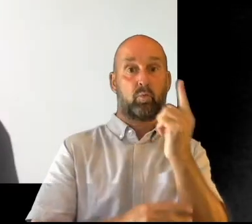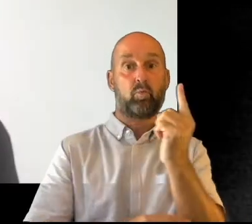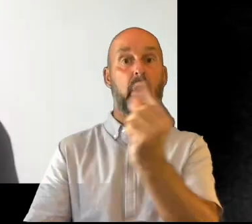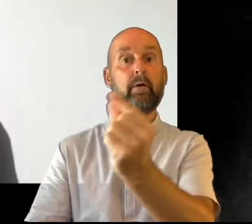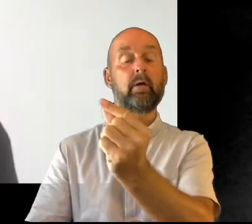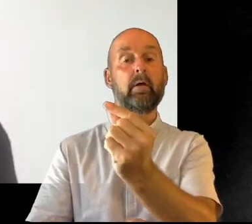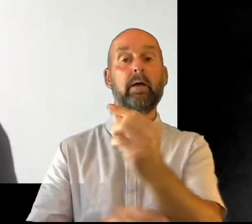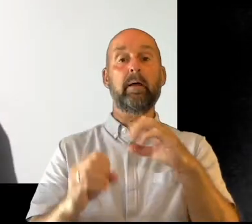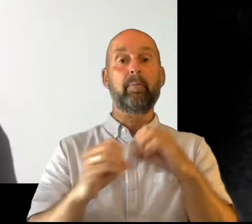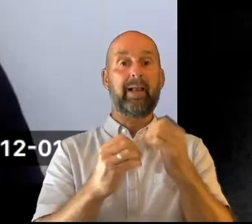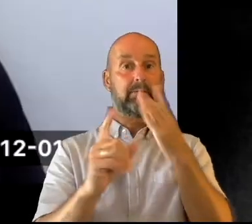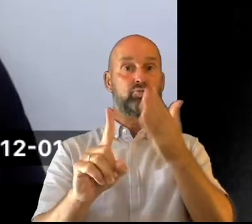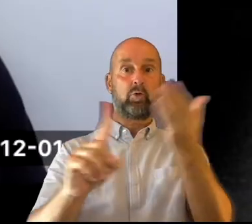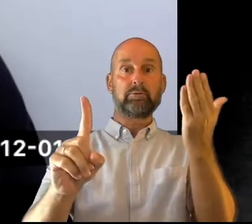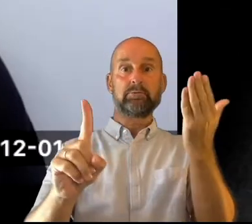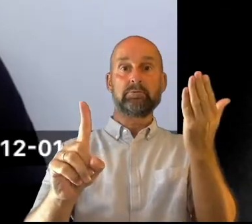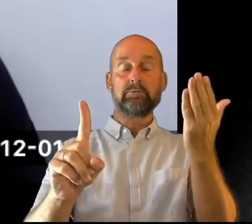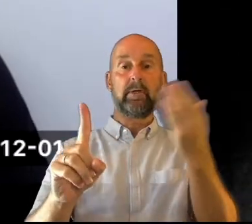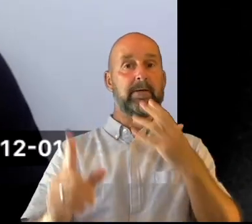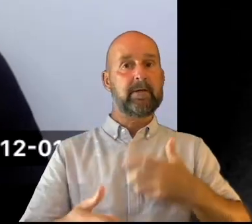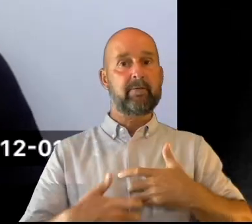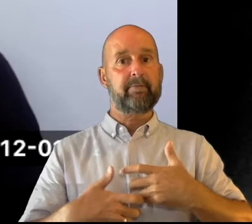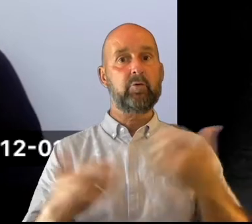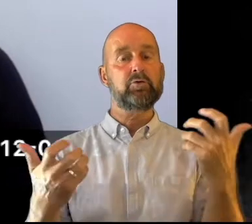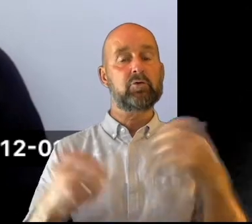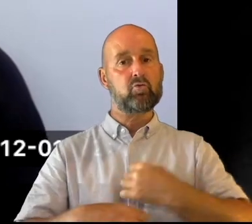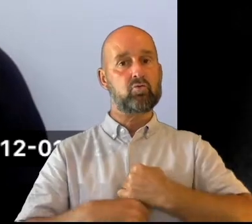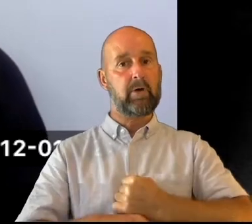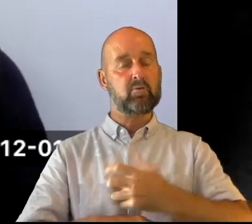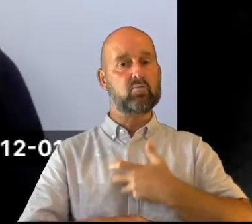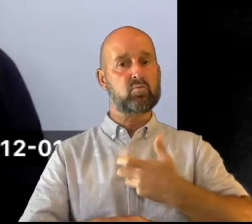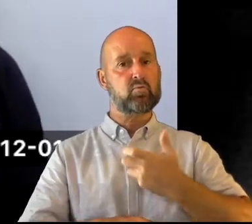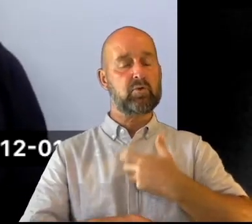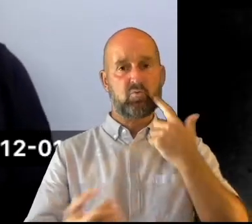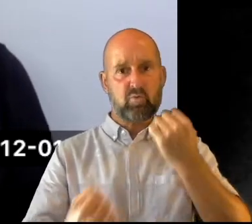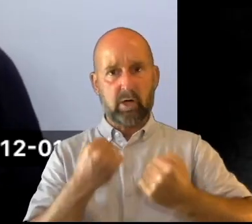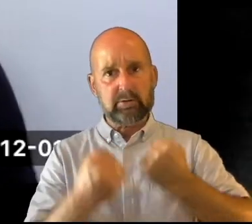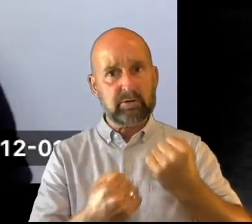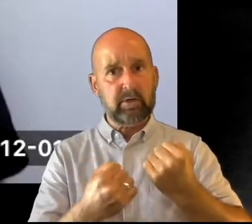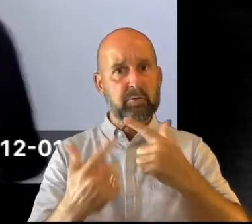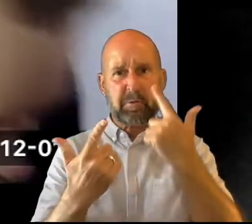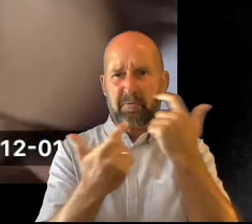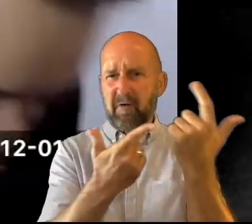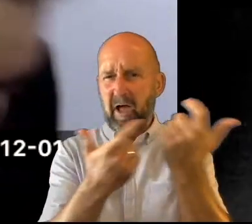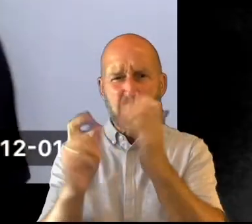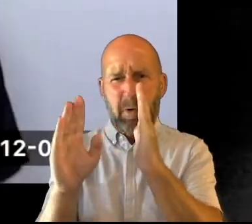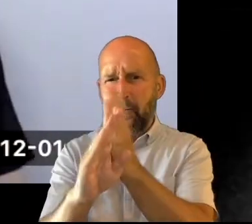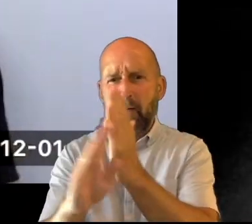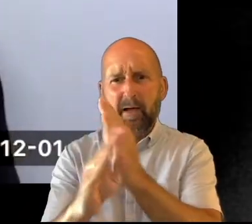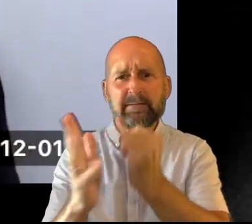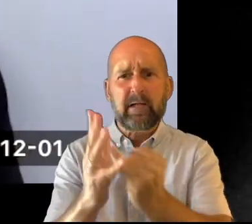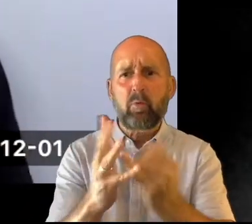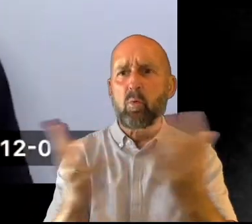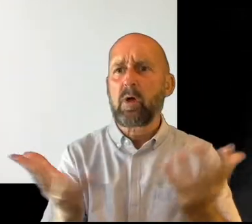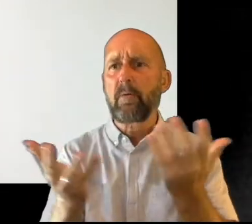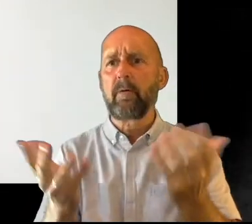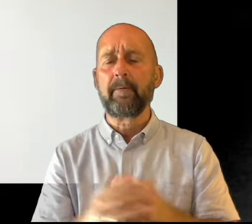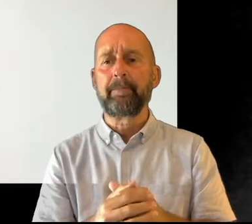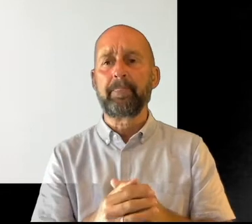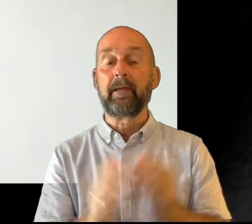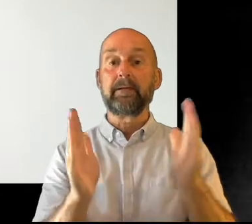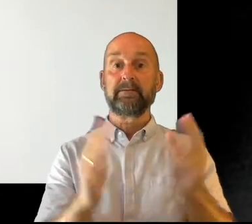takes Billy a moment to notice. He's then furious, stressed, and grunts as he runs, trying to find where she went.